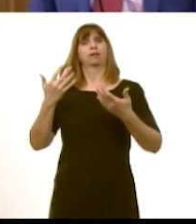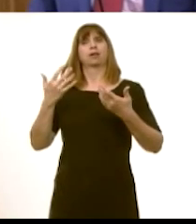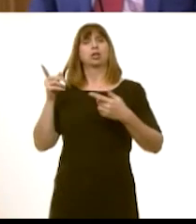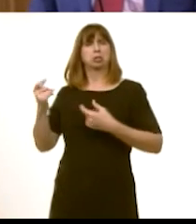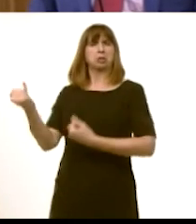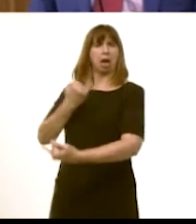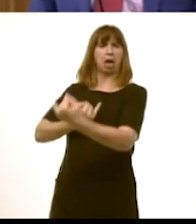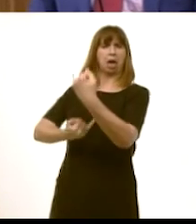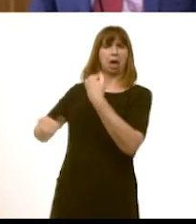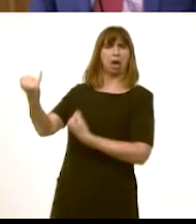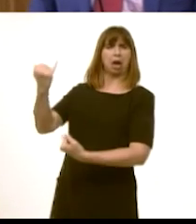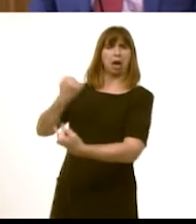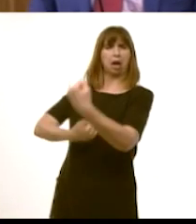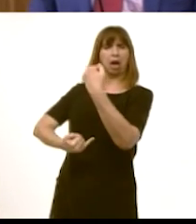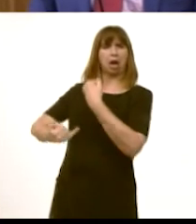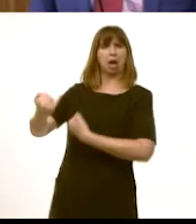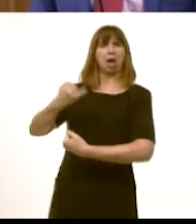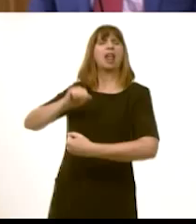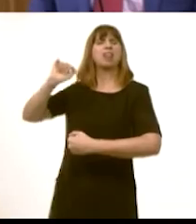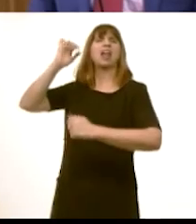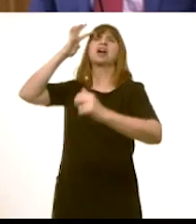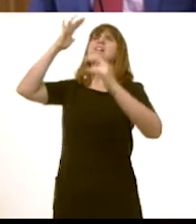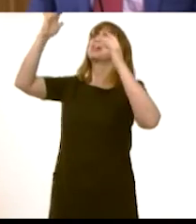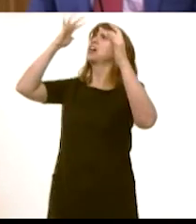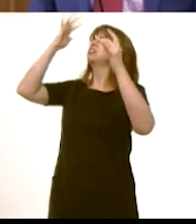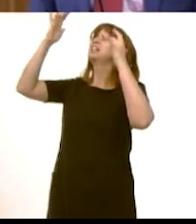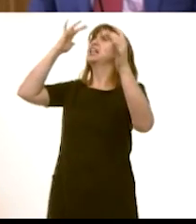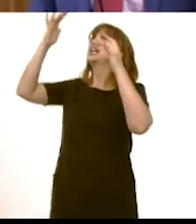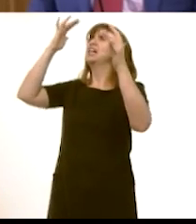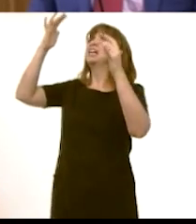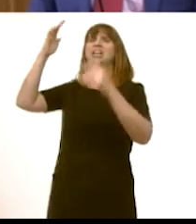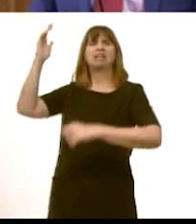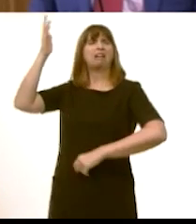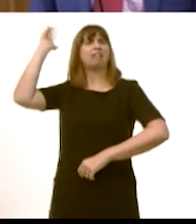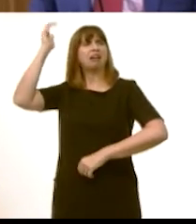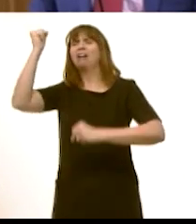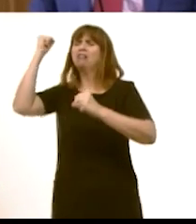vitriol and ideology have overtaken common sense and the